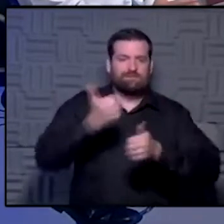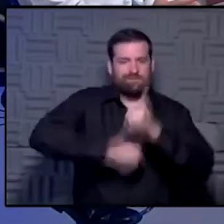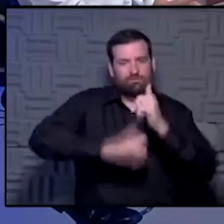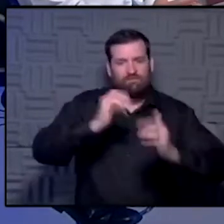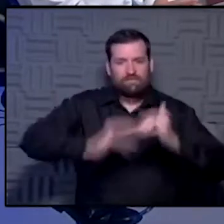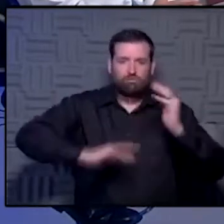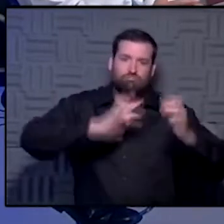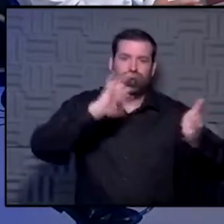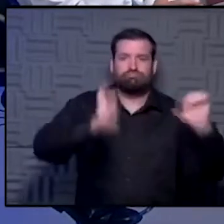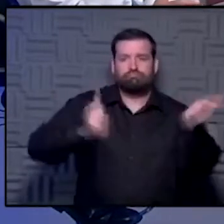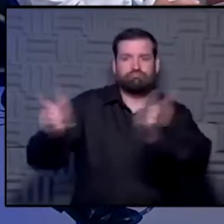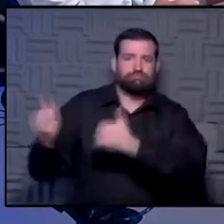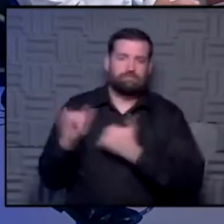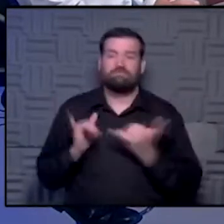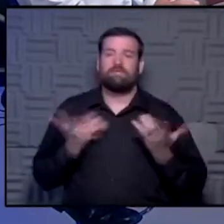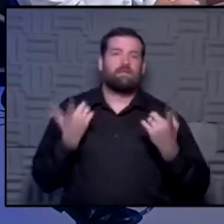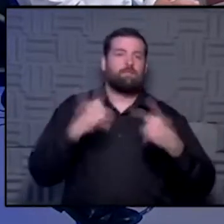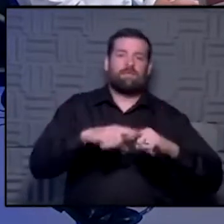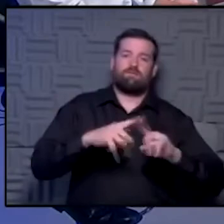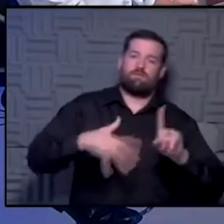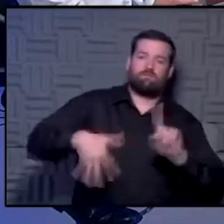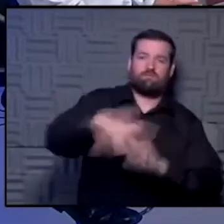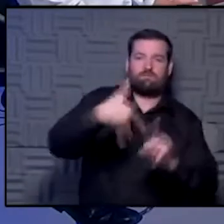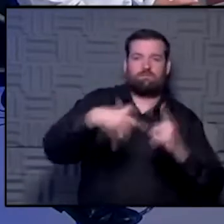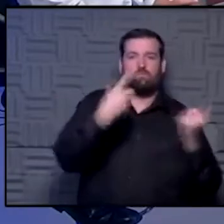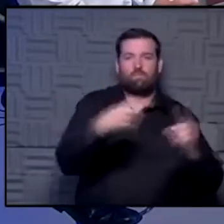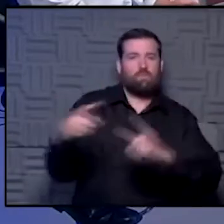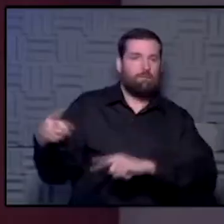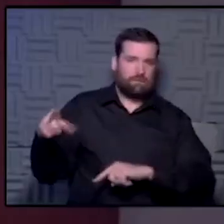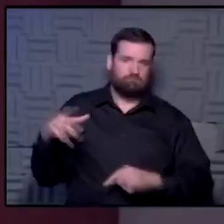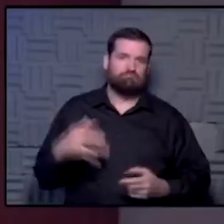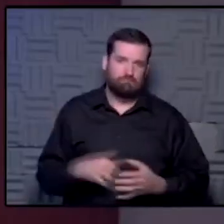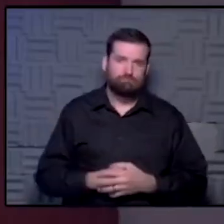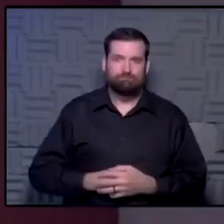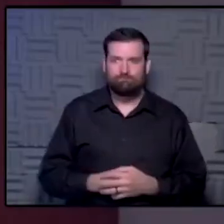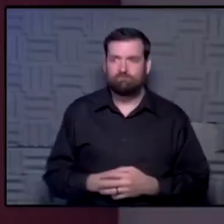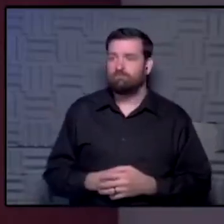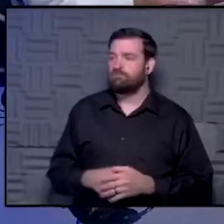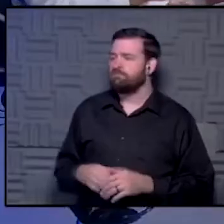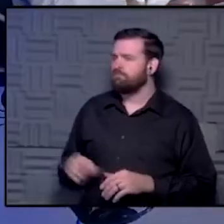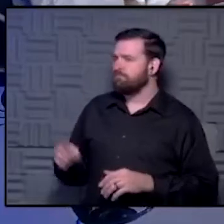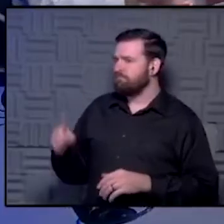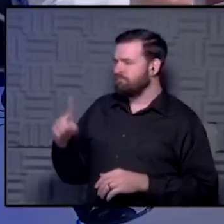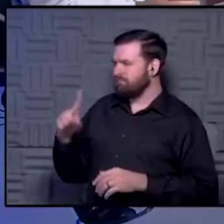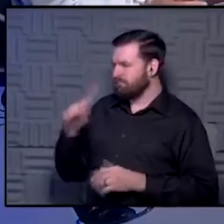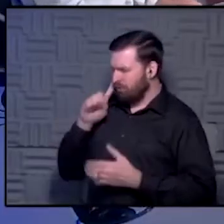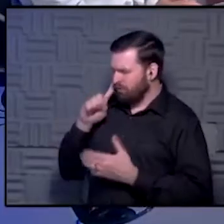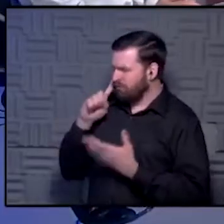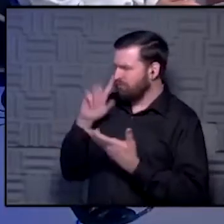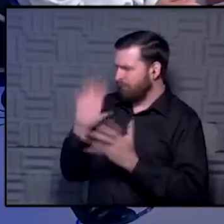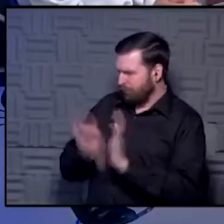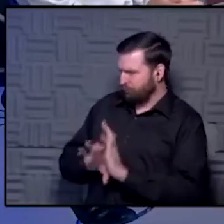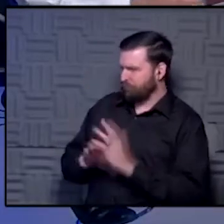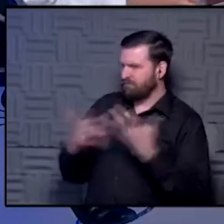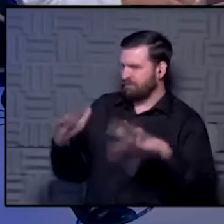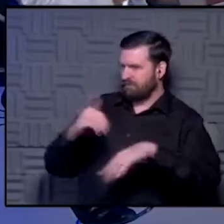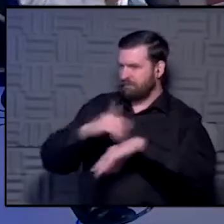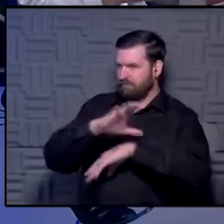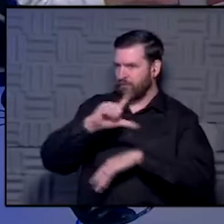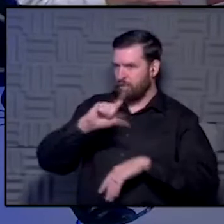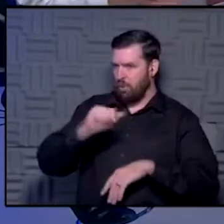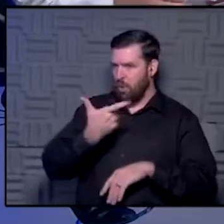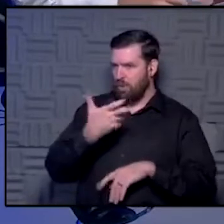laid out the same way, so it really is dependent on what else is going on around you. And I thought I had a picture that I sent to Logan right